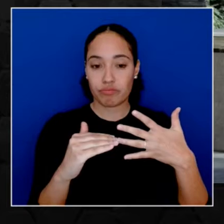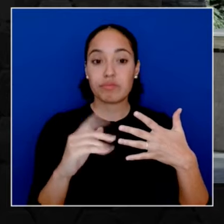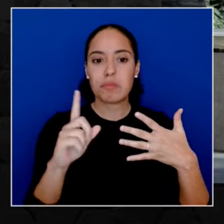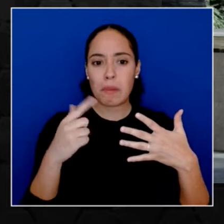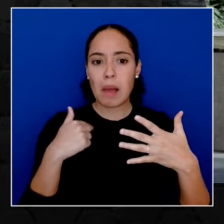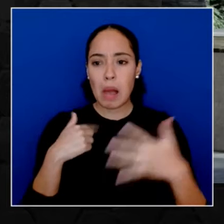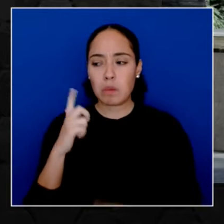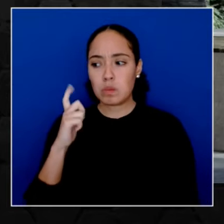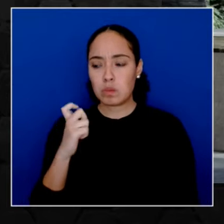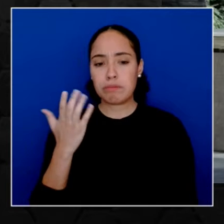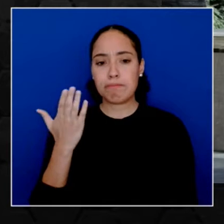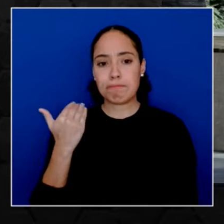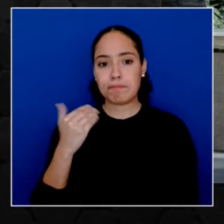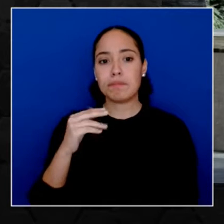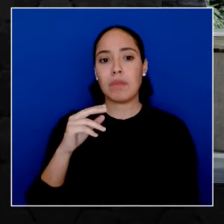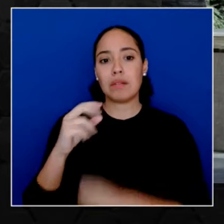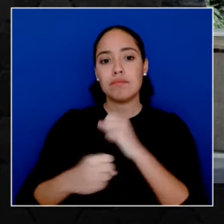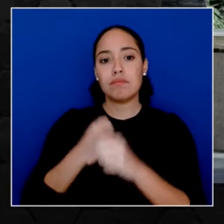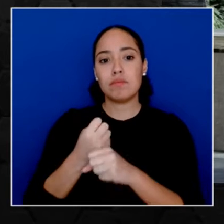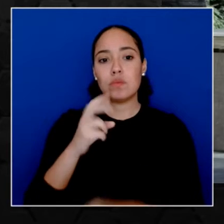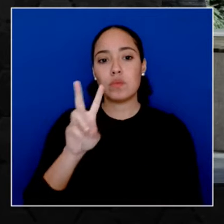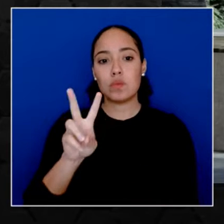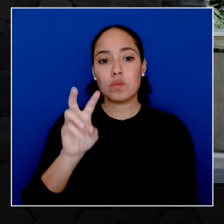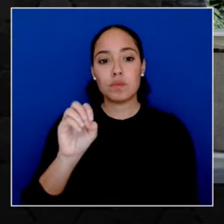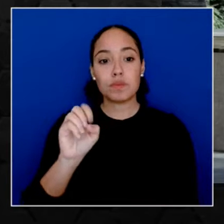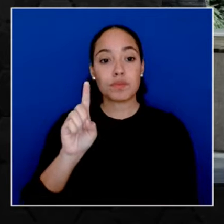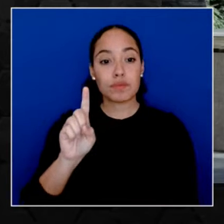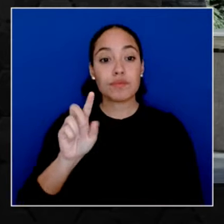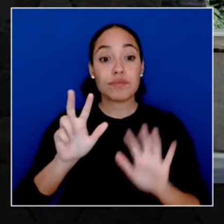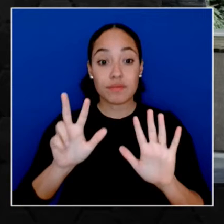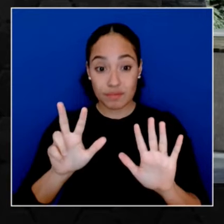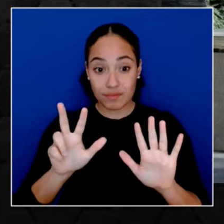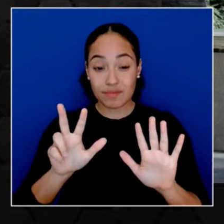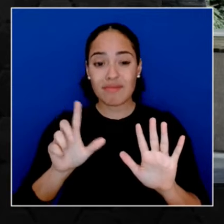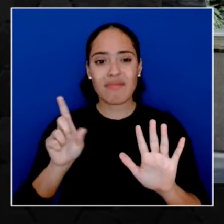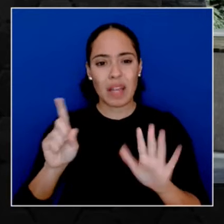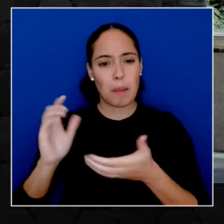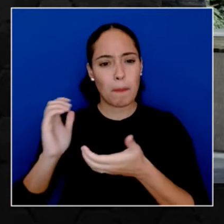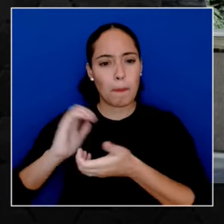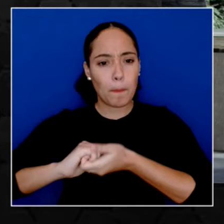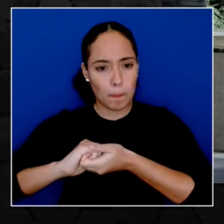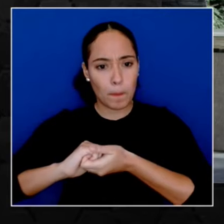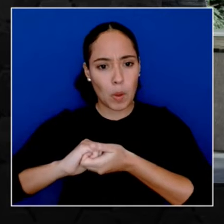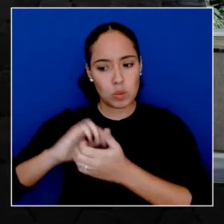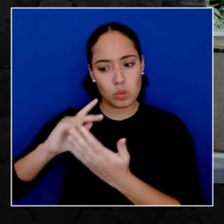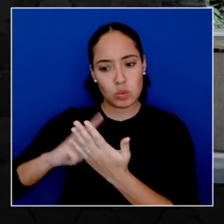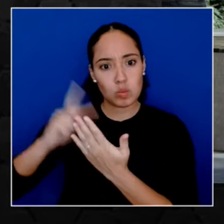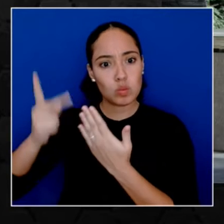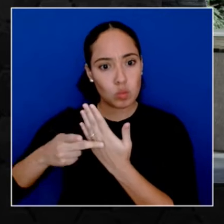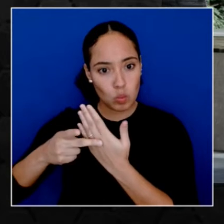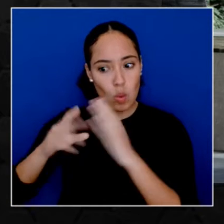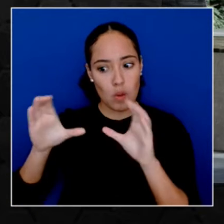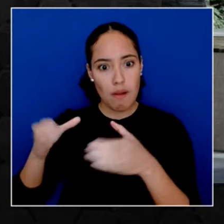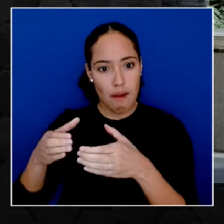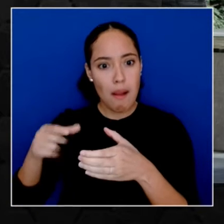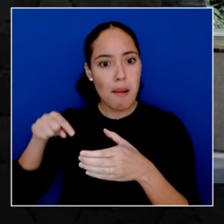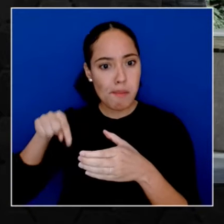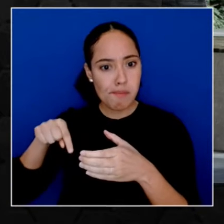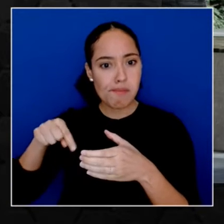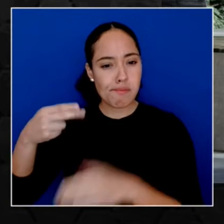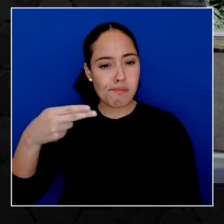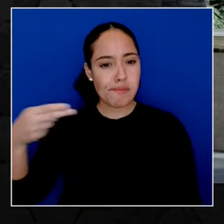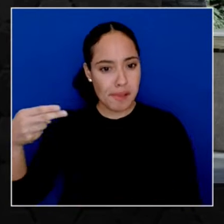about the Microsoft Student Partner Program. That's what it was called back then. Now it's the Learn Student Ambassadors Program. And it was pretty interesting to see the